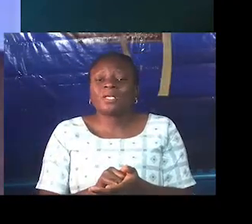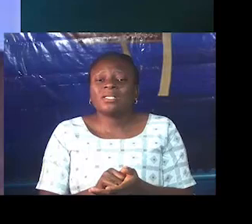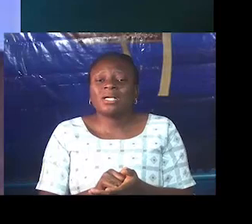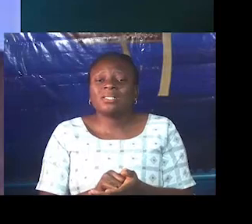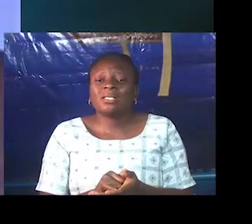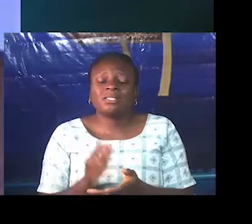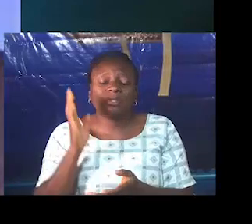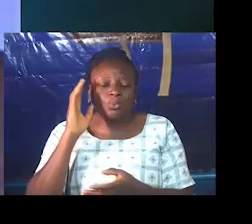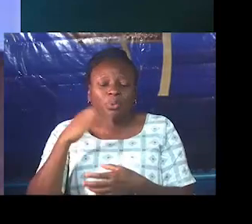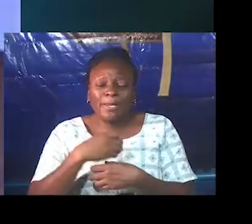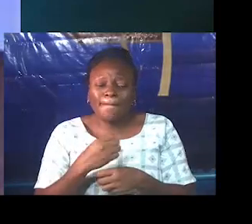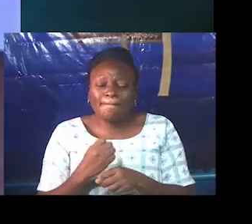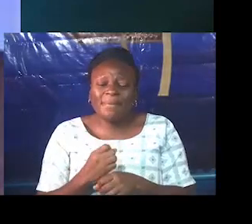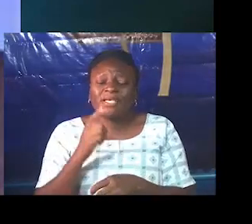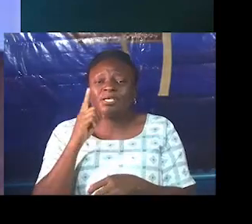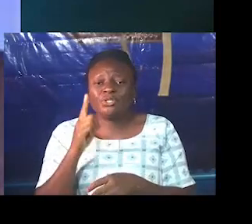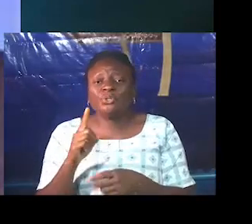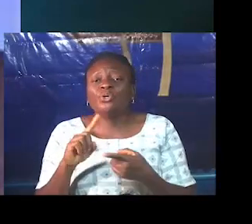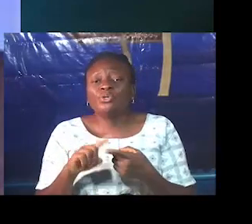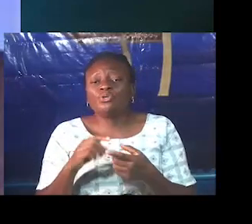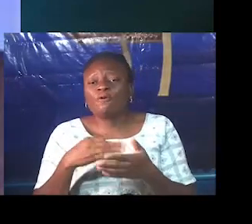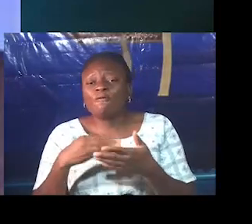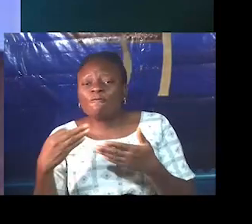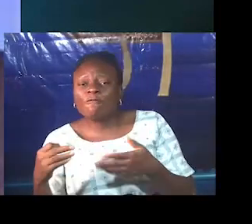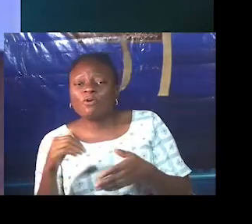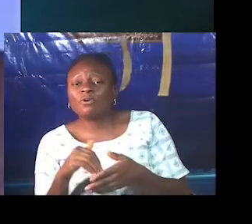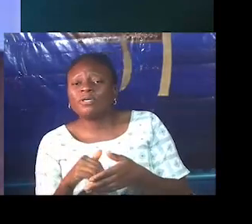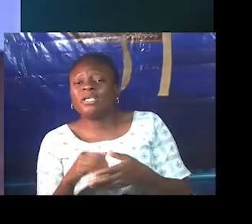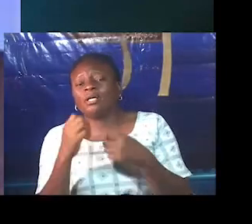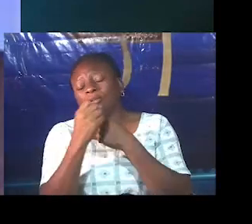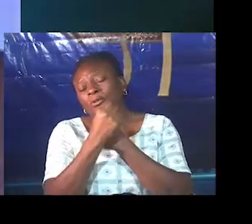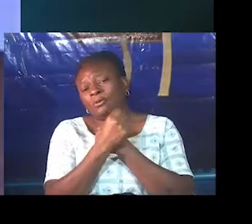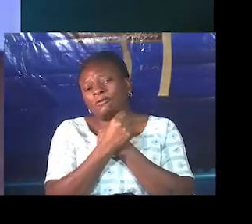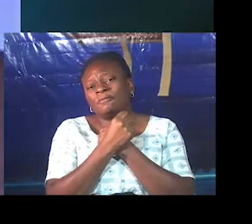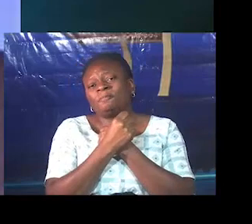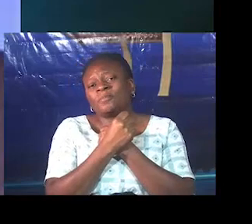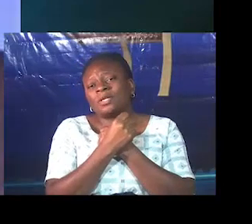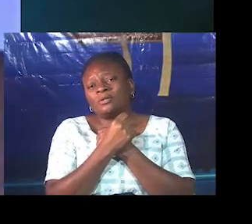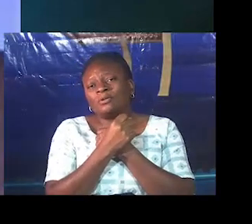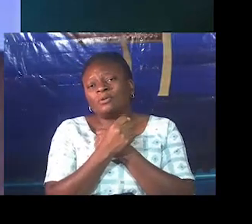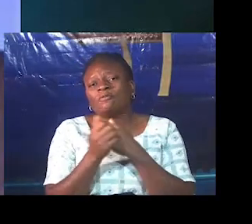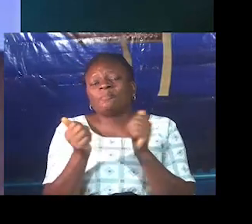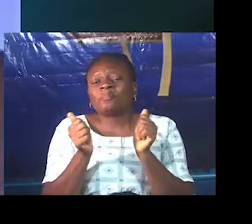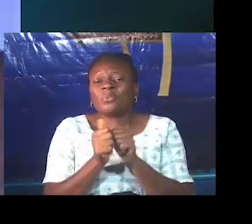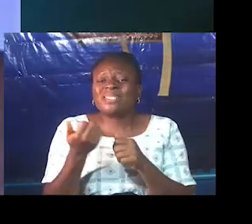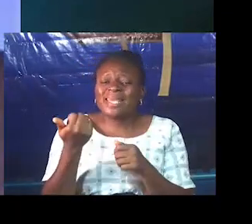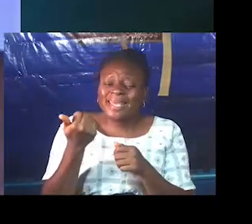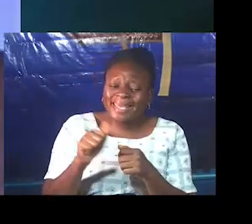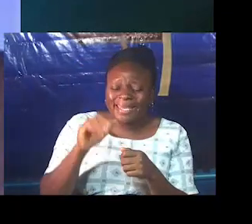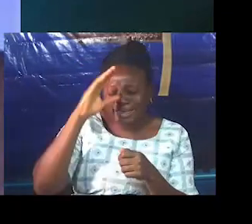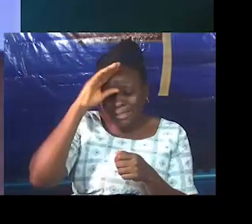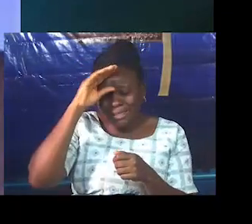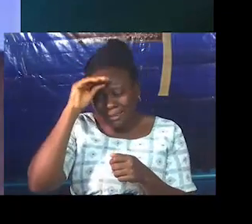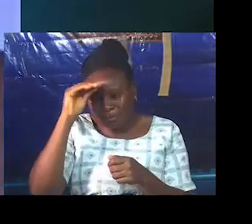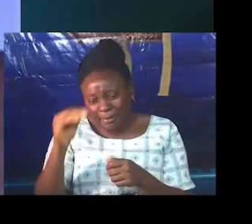what do I mean by that? The Bible said, gifts corrupt the heart. Now, when you start receiving gifts from